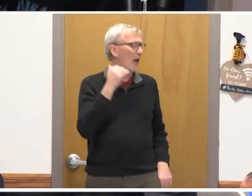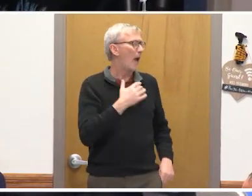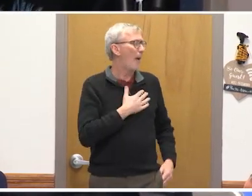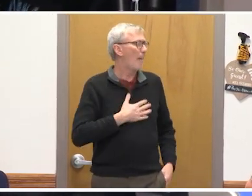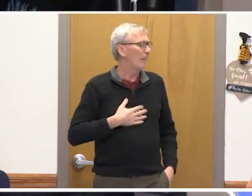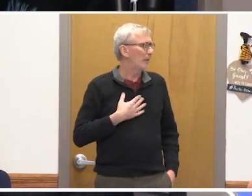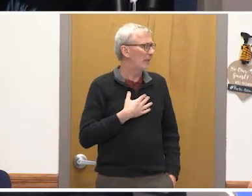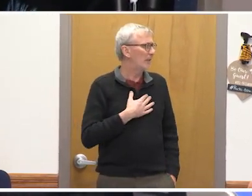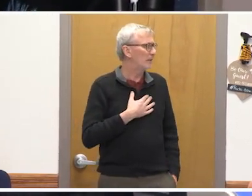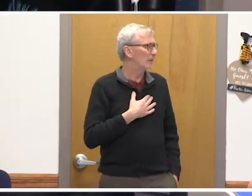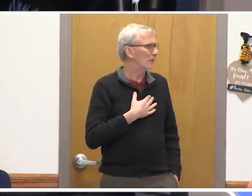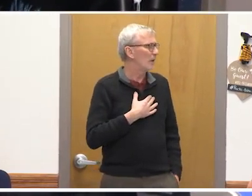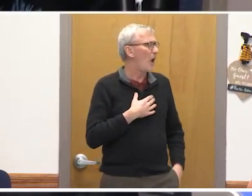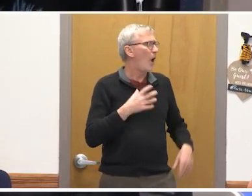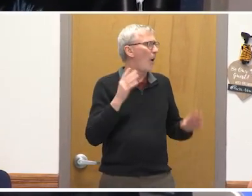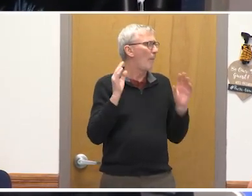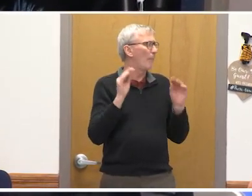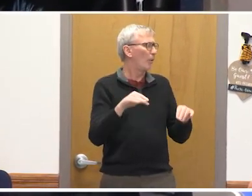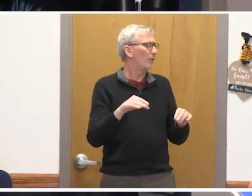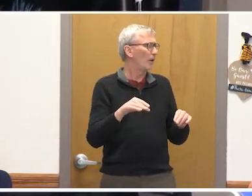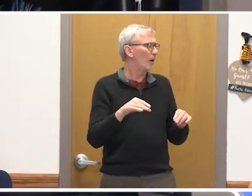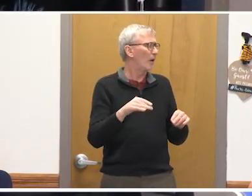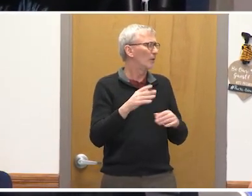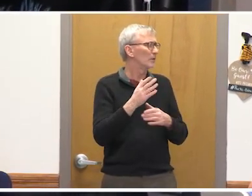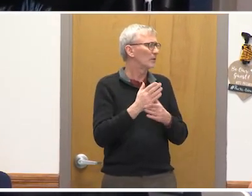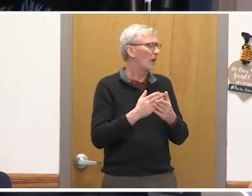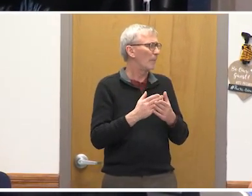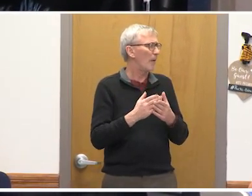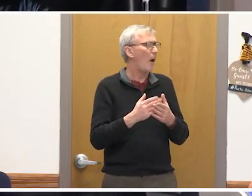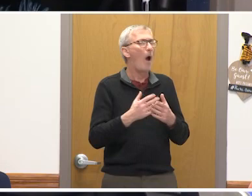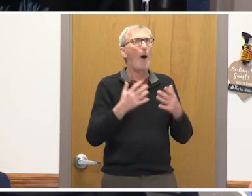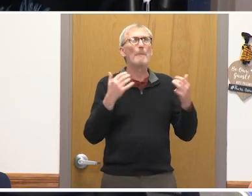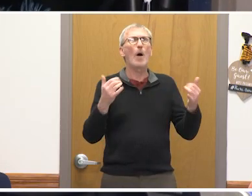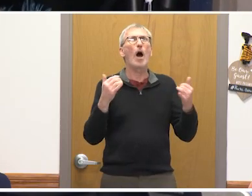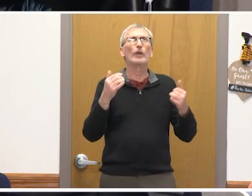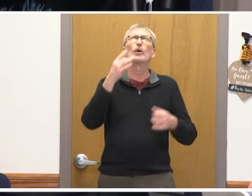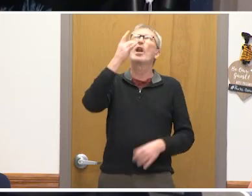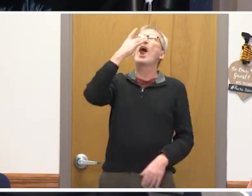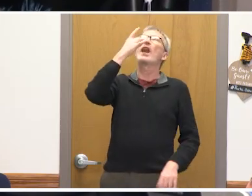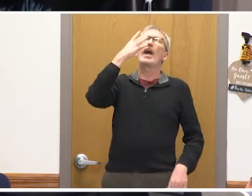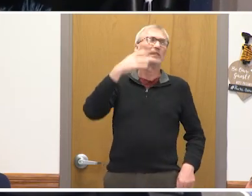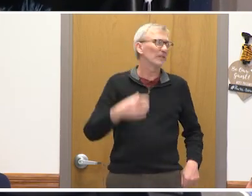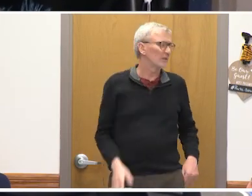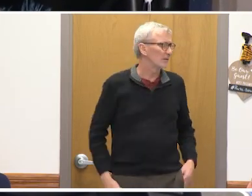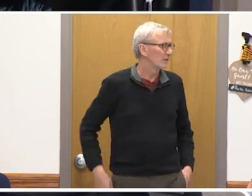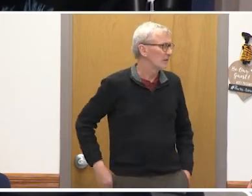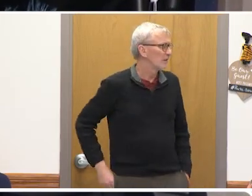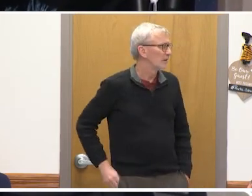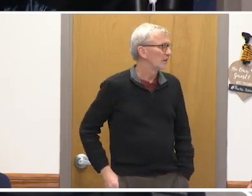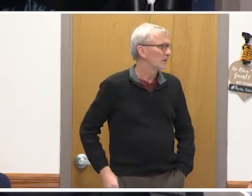please install some modern lights?